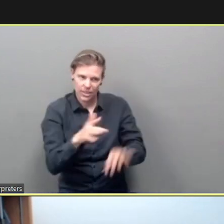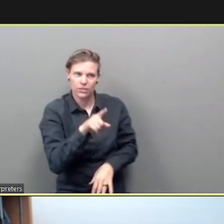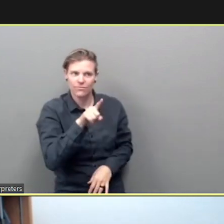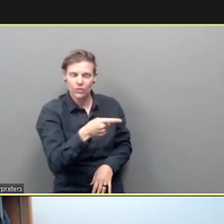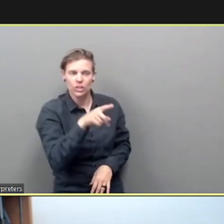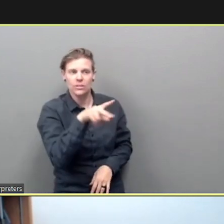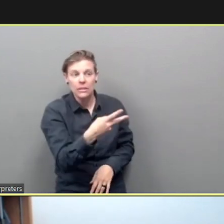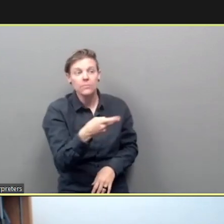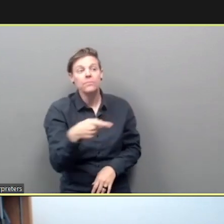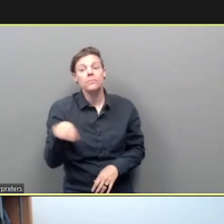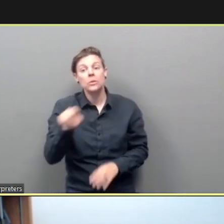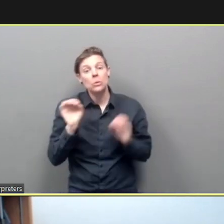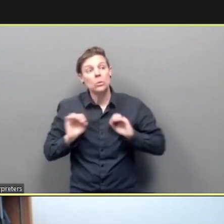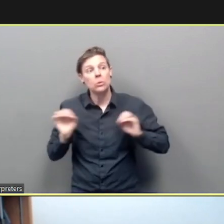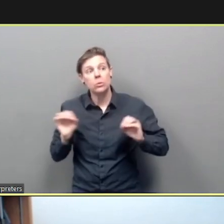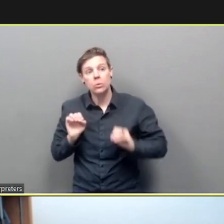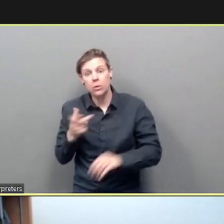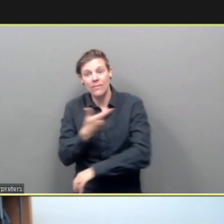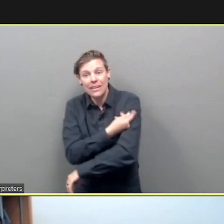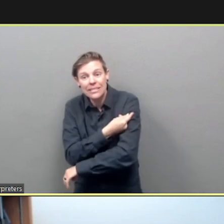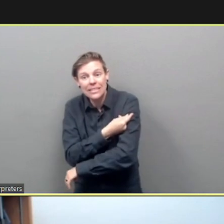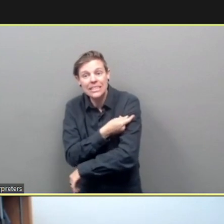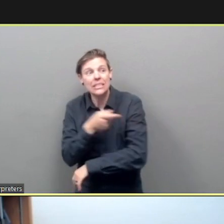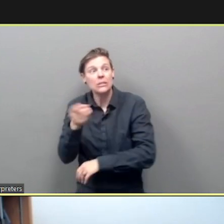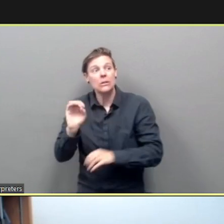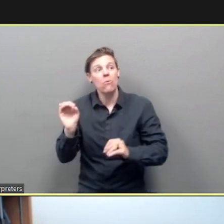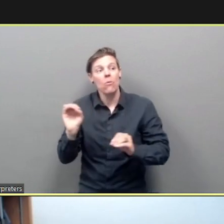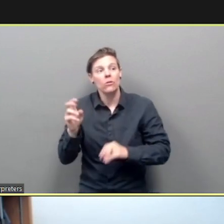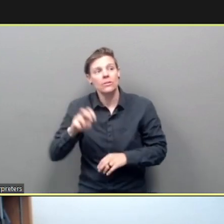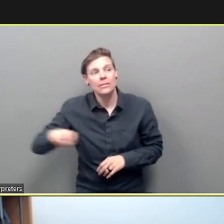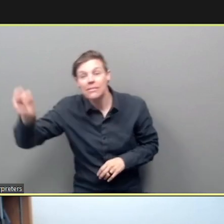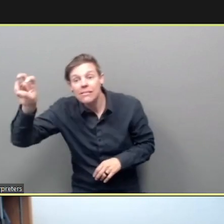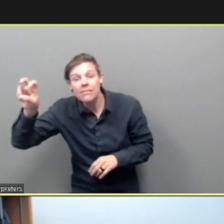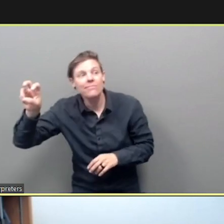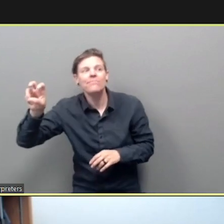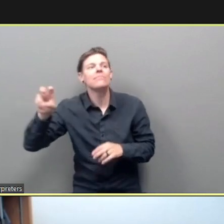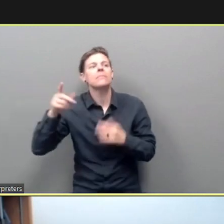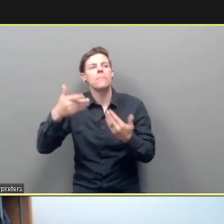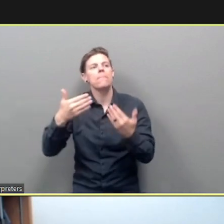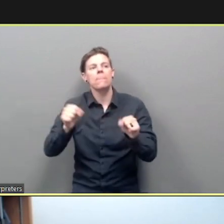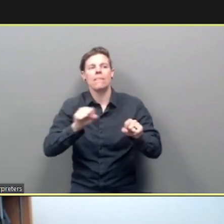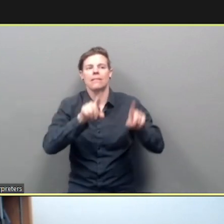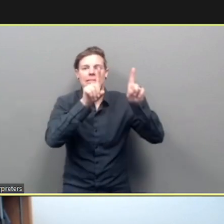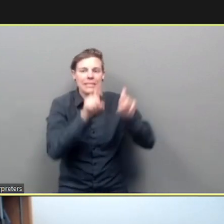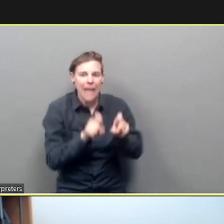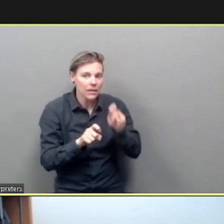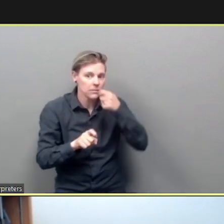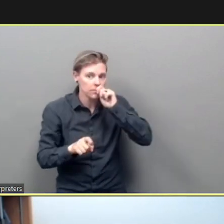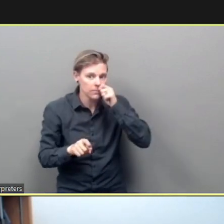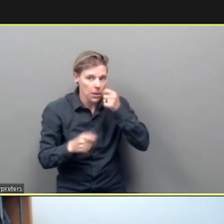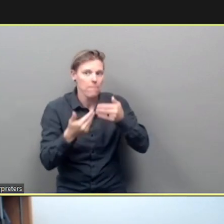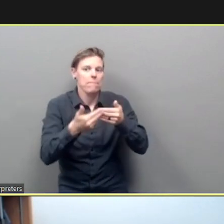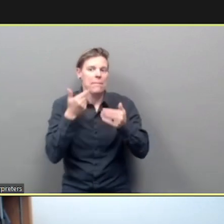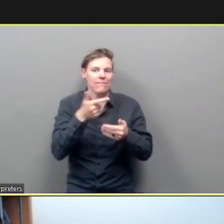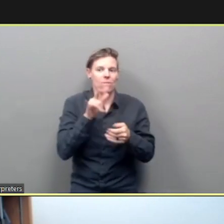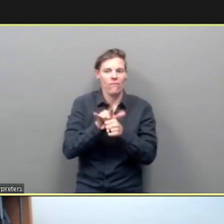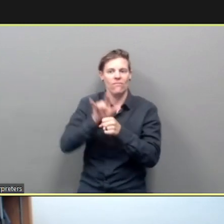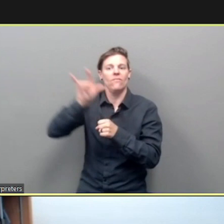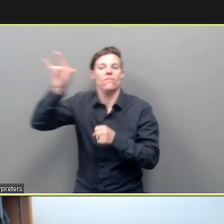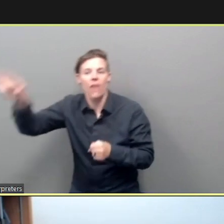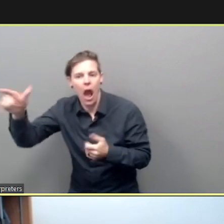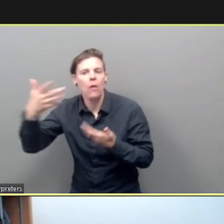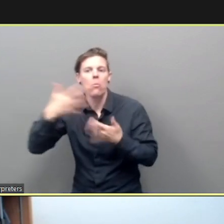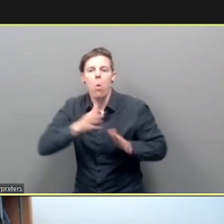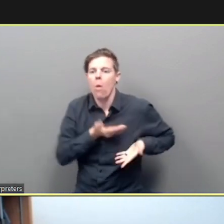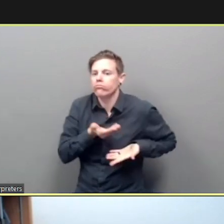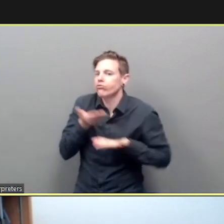you can take to make it safer, including testing before travel, testing after travel. And then the last few points,